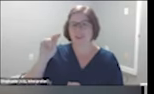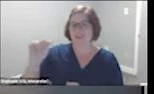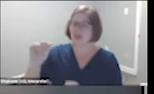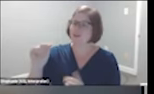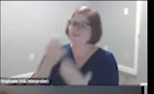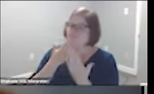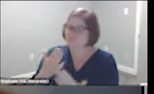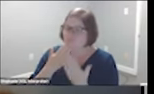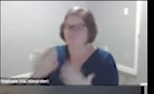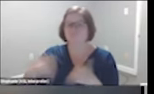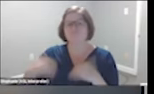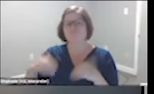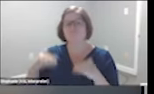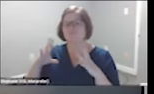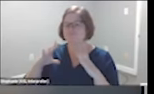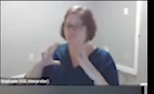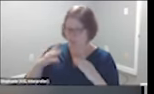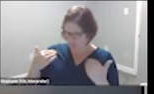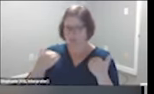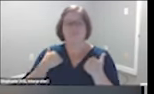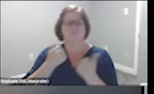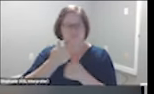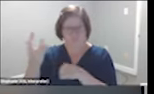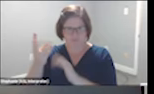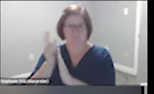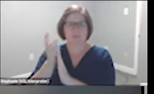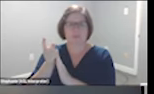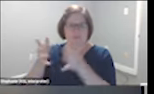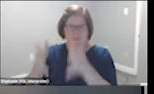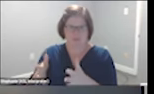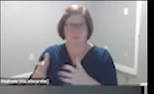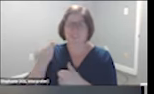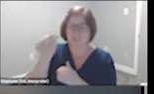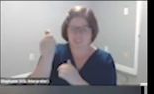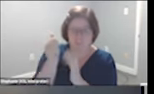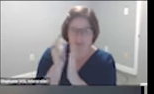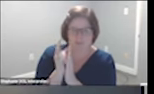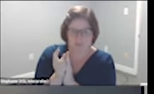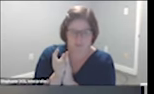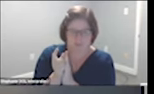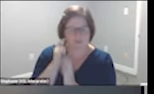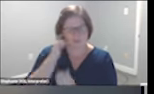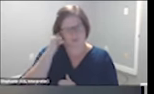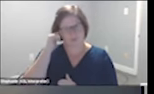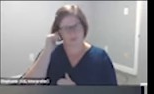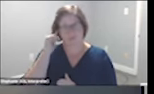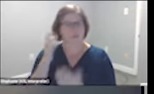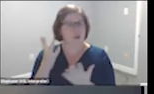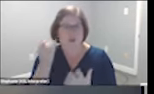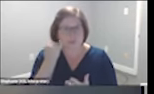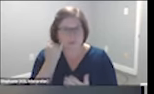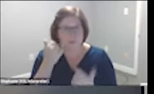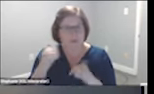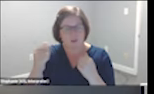do have a few minutes left to answer questions. We've got about 10 minutes before our next speaker is scheduled. So if you have questions for Amanda,